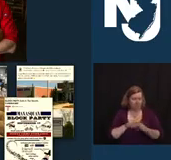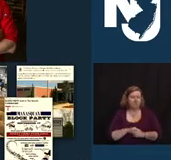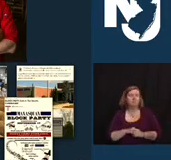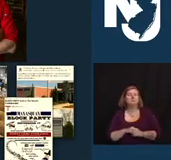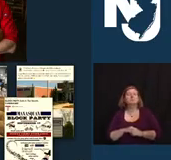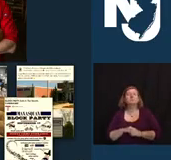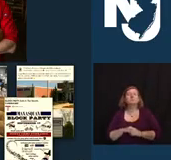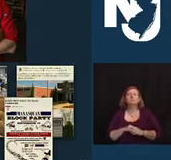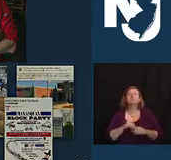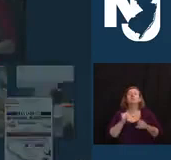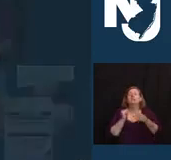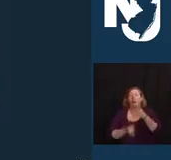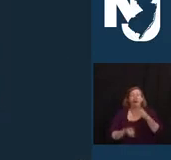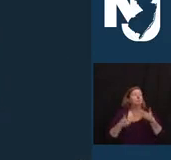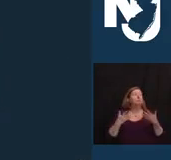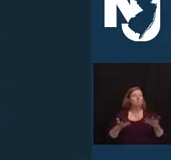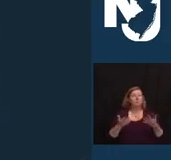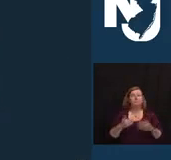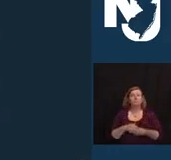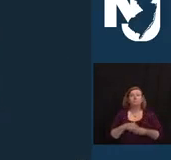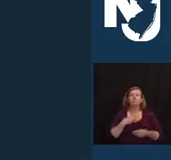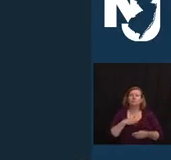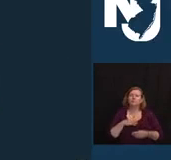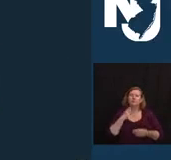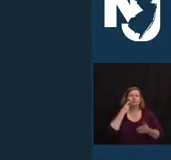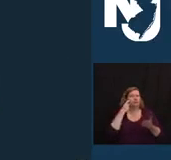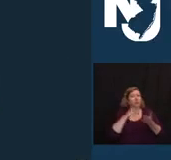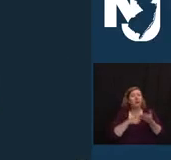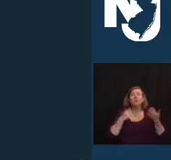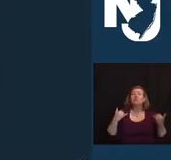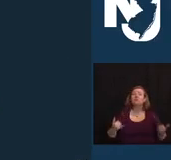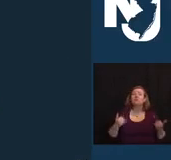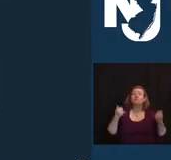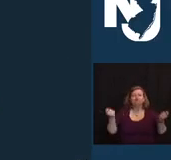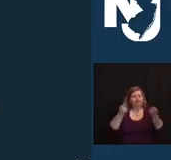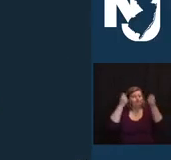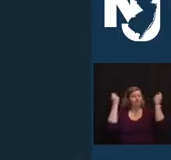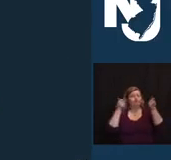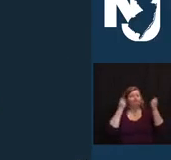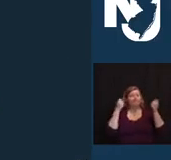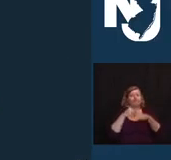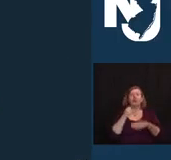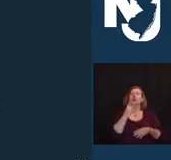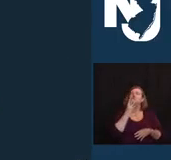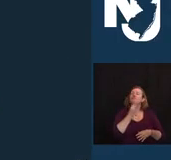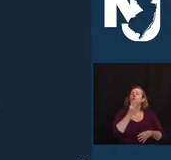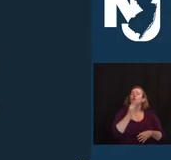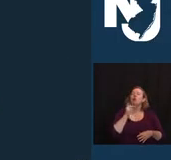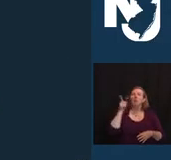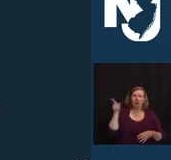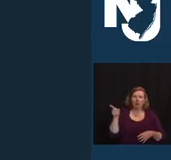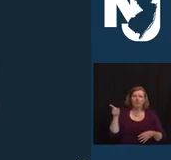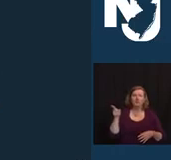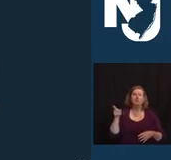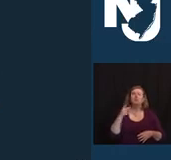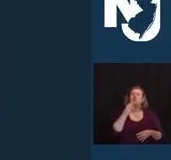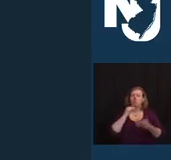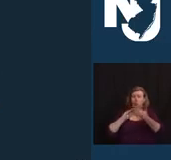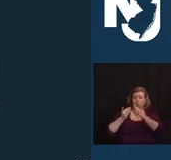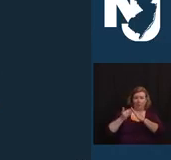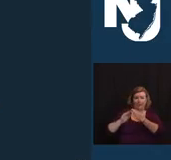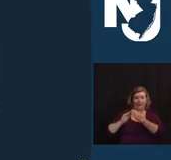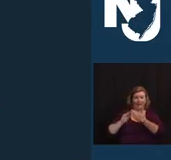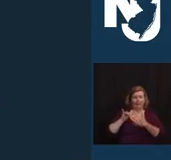finally, today, I wish to acknowledge today's celebration in Israel and among our Jewish community of